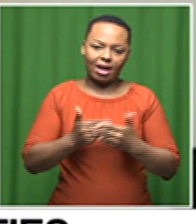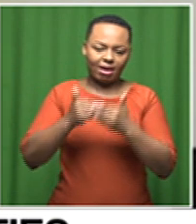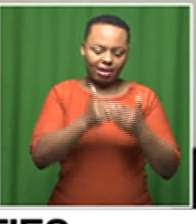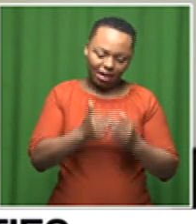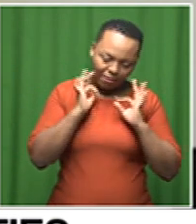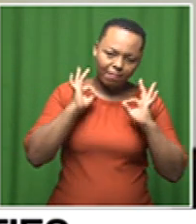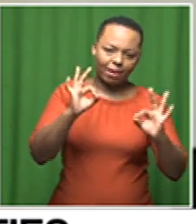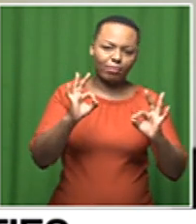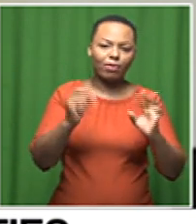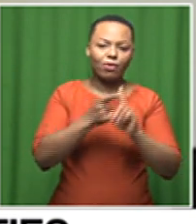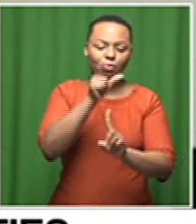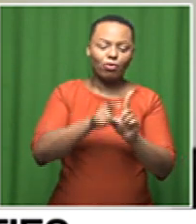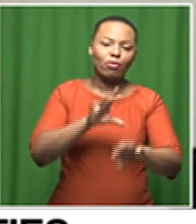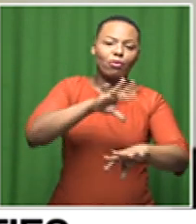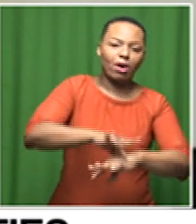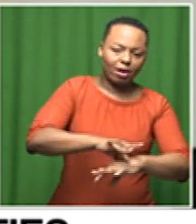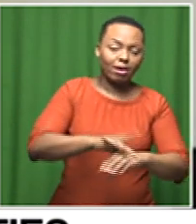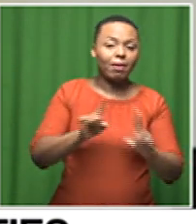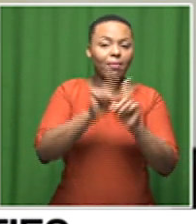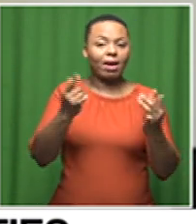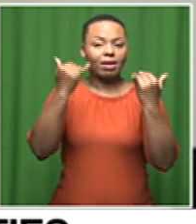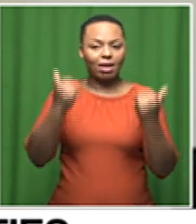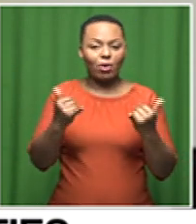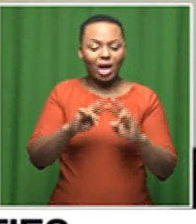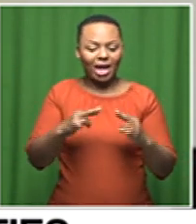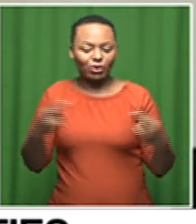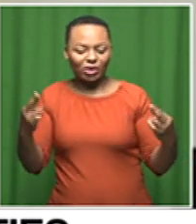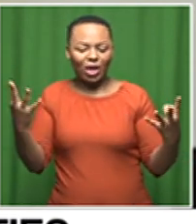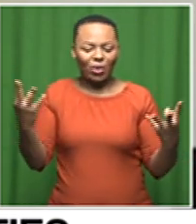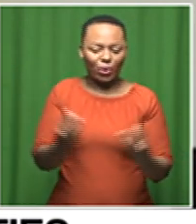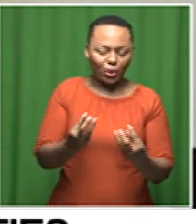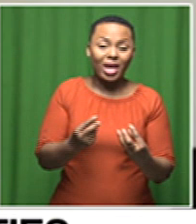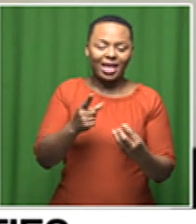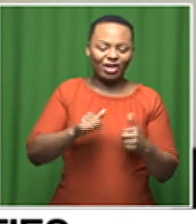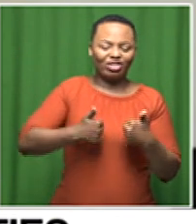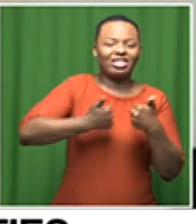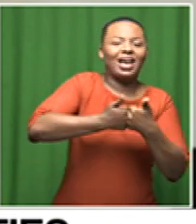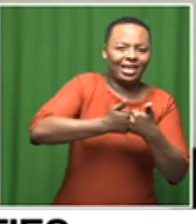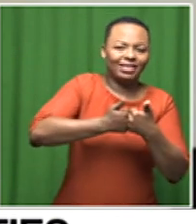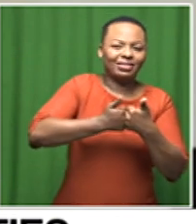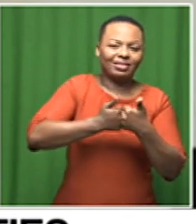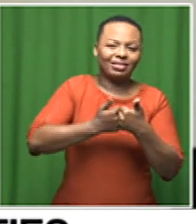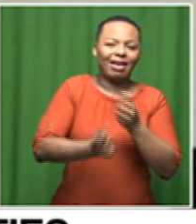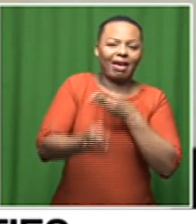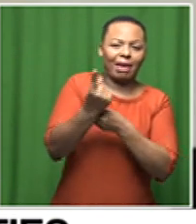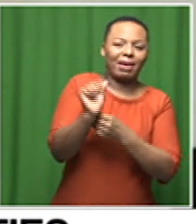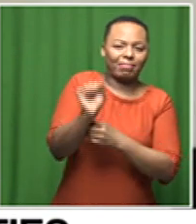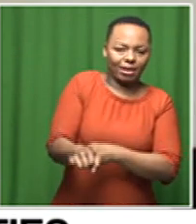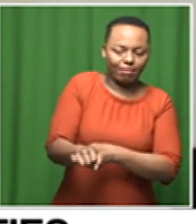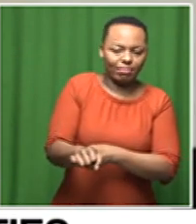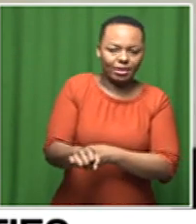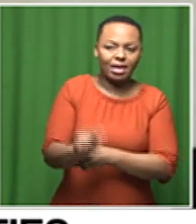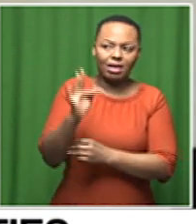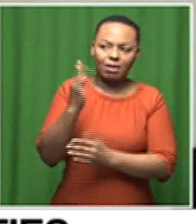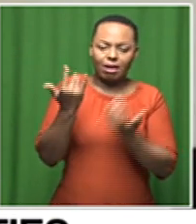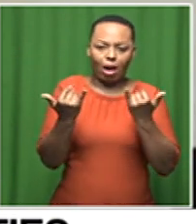is required by the patients. But in the absence of resources, it becomes very challenging. And even when we compare